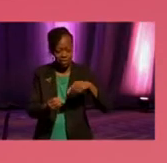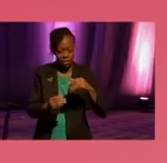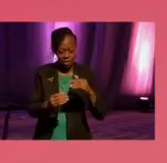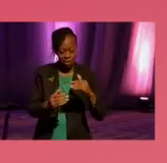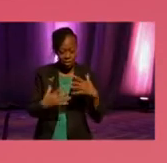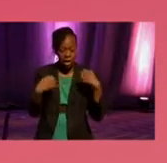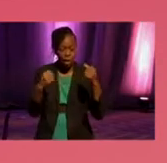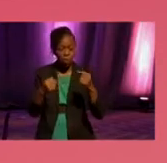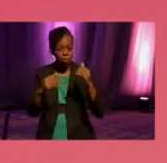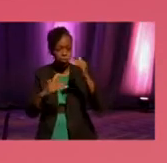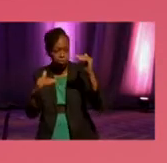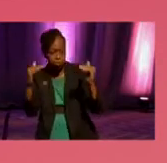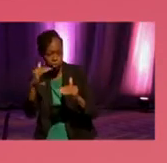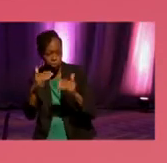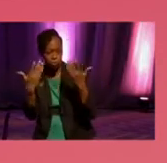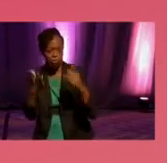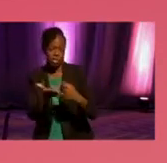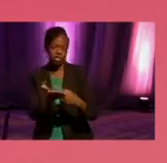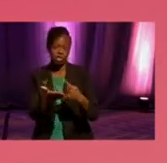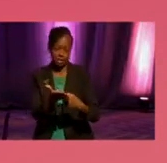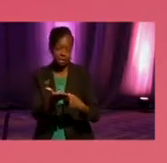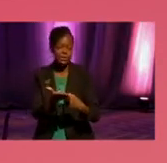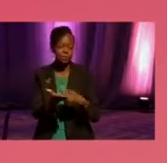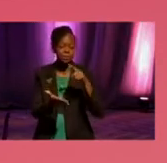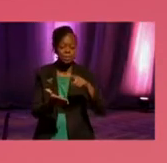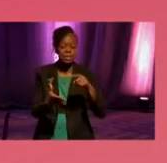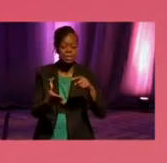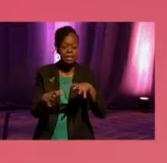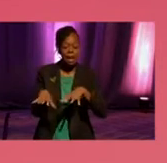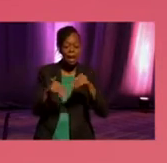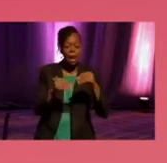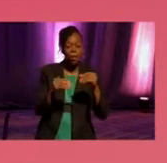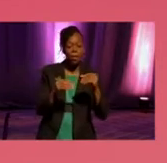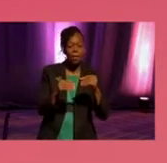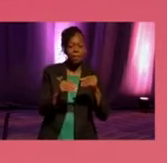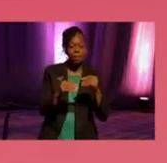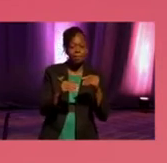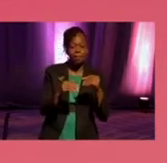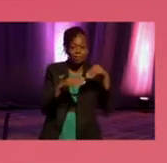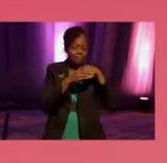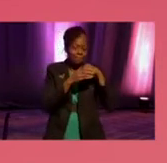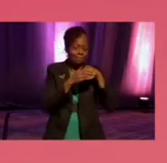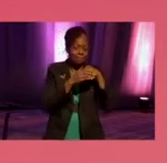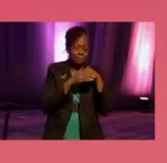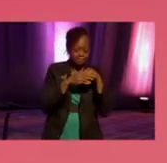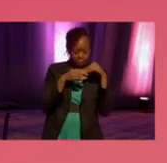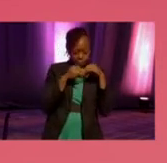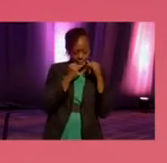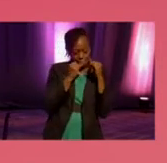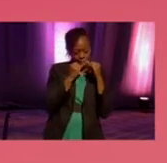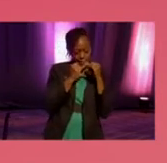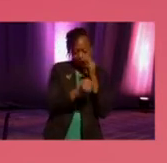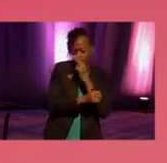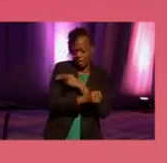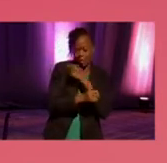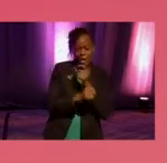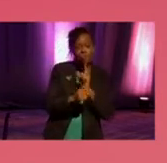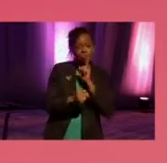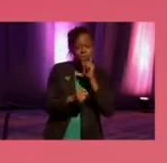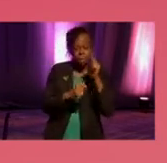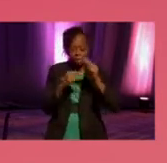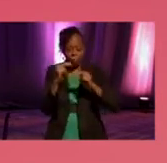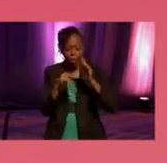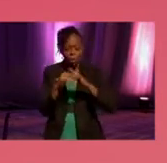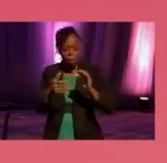that we've discussed. We need to get out of the walls of the hospital and really build on these partnerships within the community.